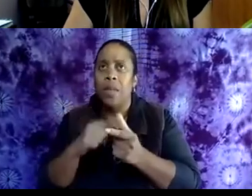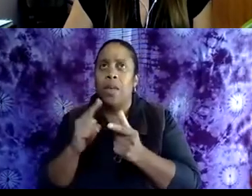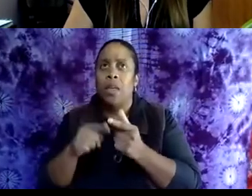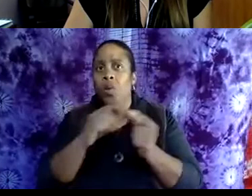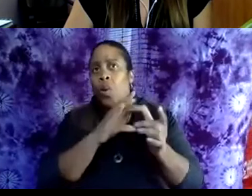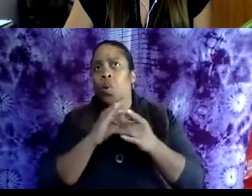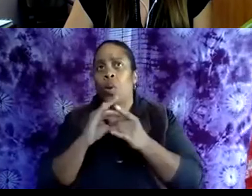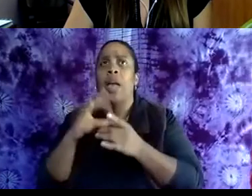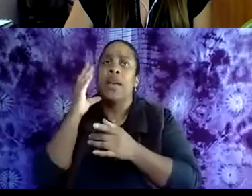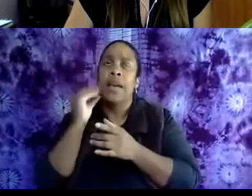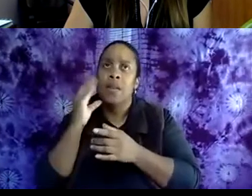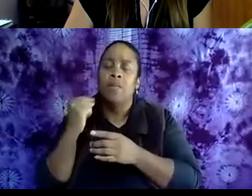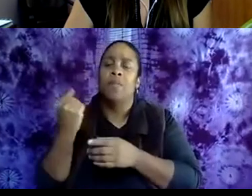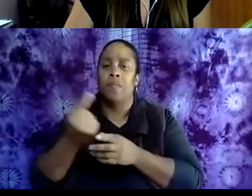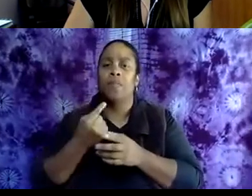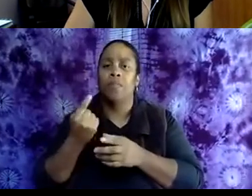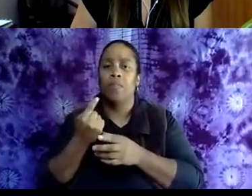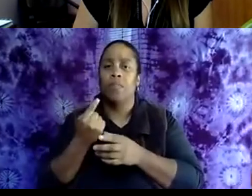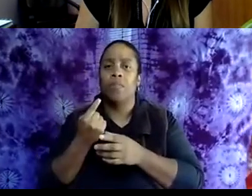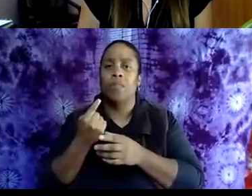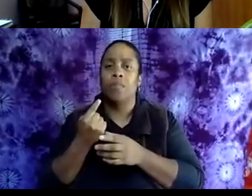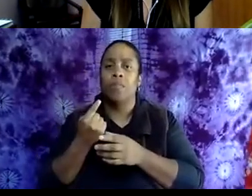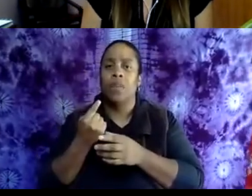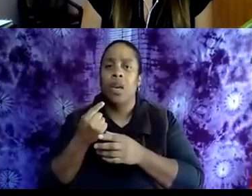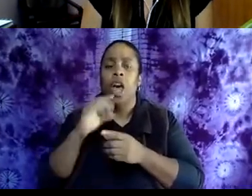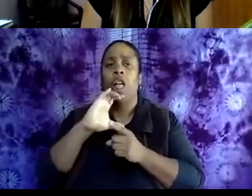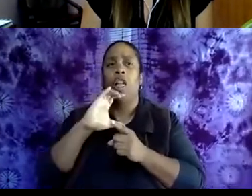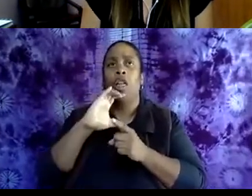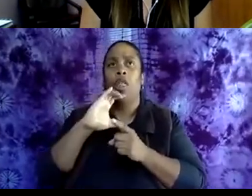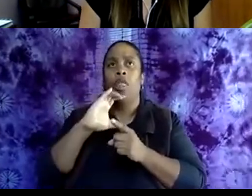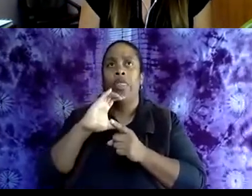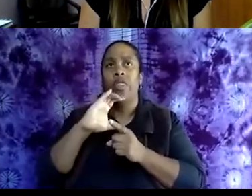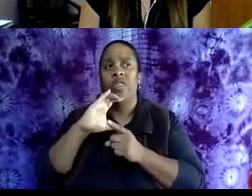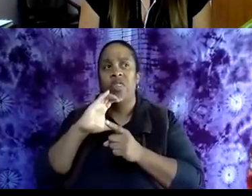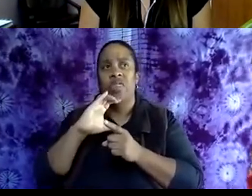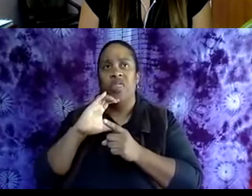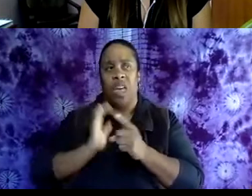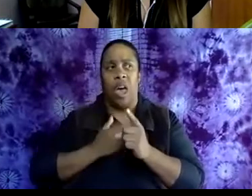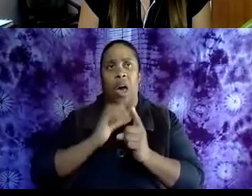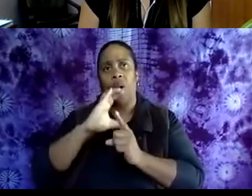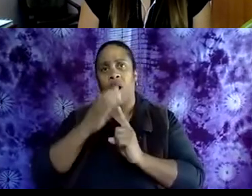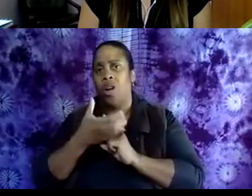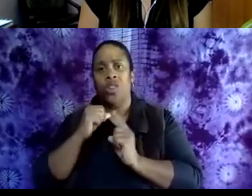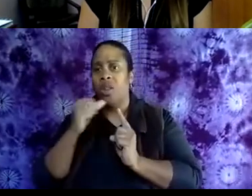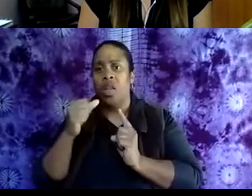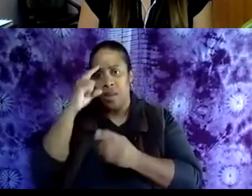and you experienced something that the culture in general doesn't believe is true,